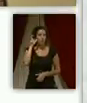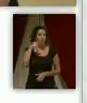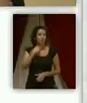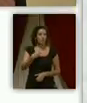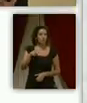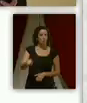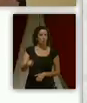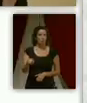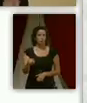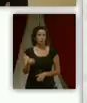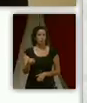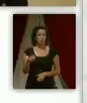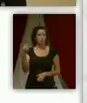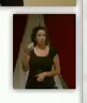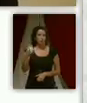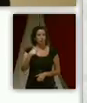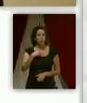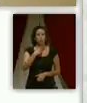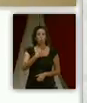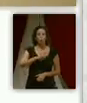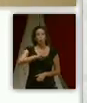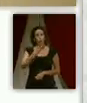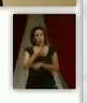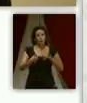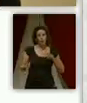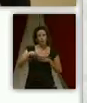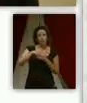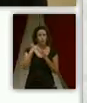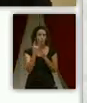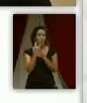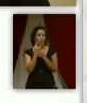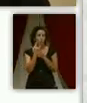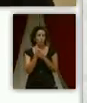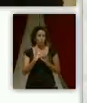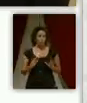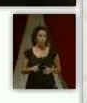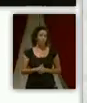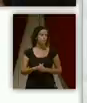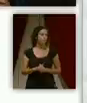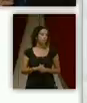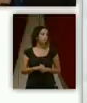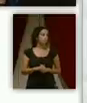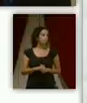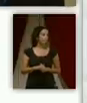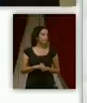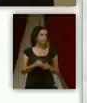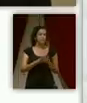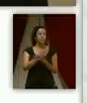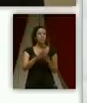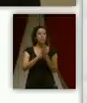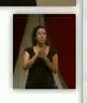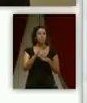this dreadful, funny voice every single day, you'll just rather use iPhone instead of